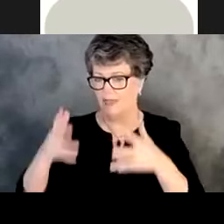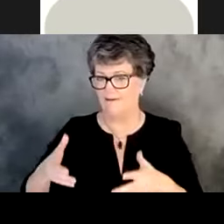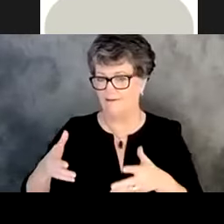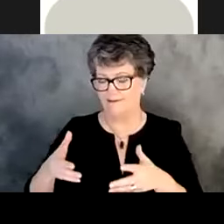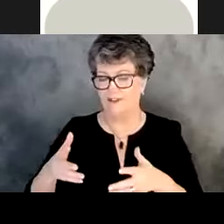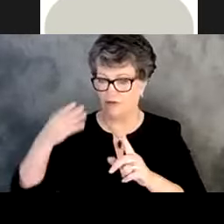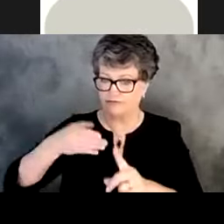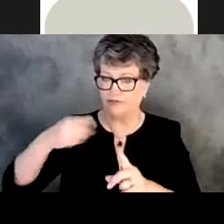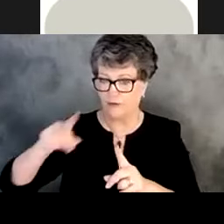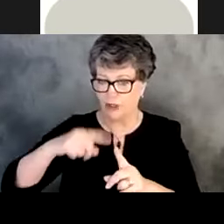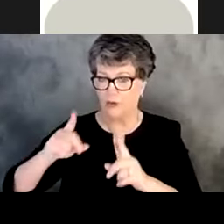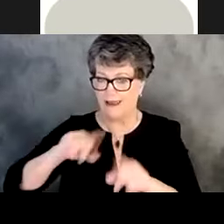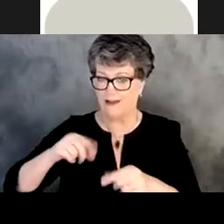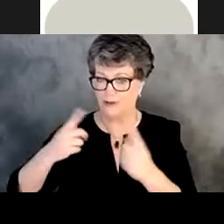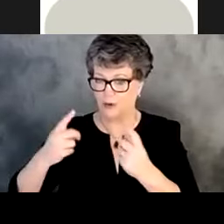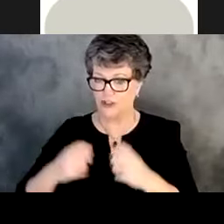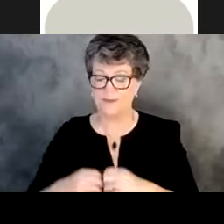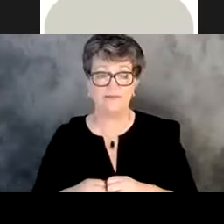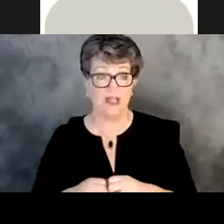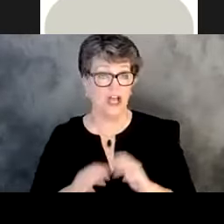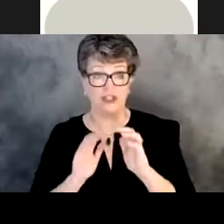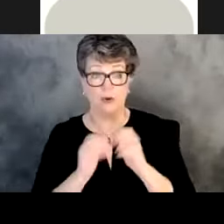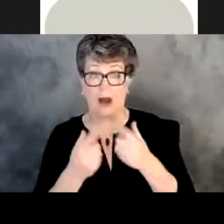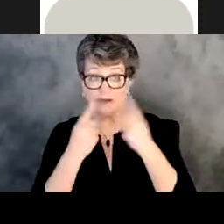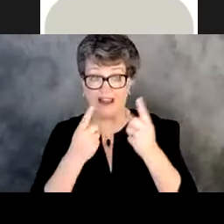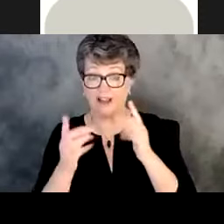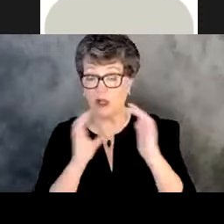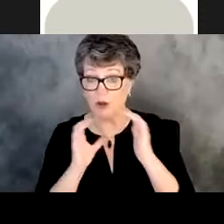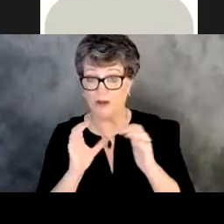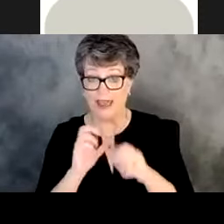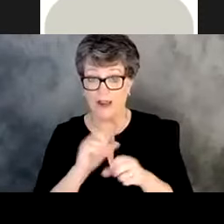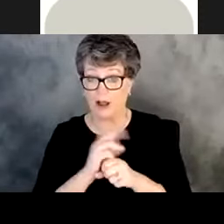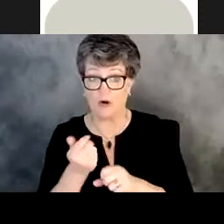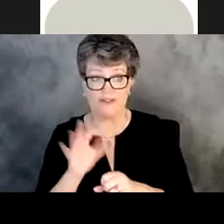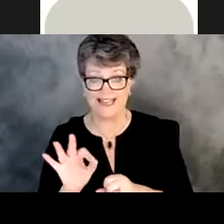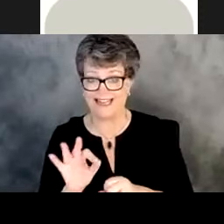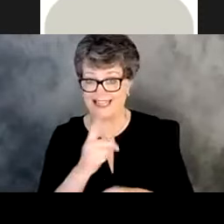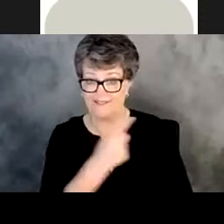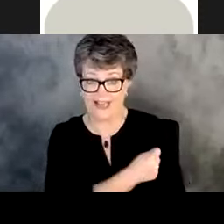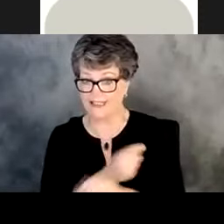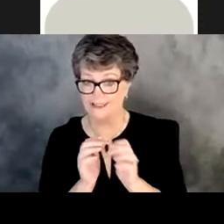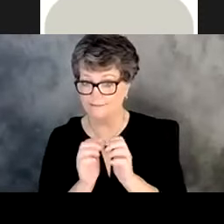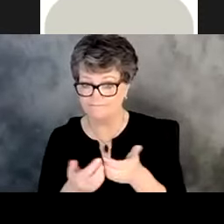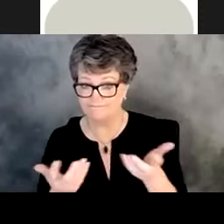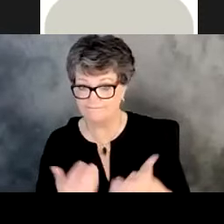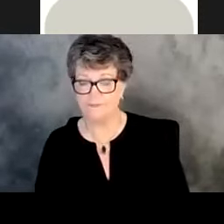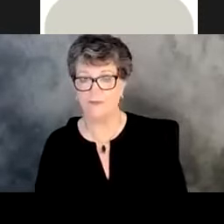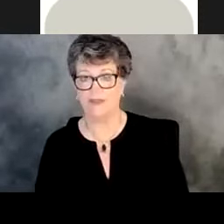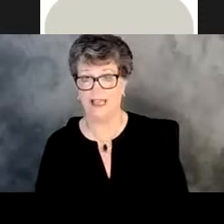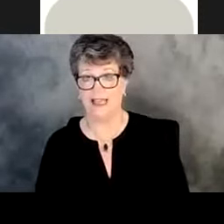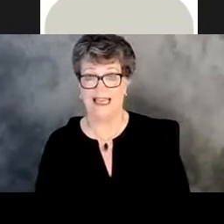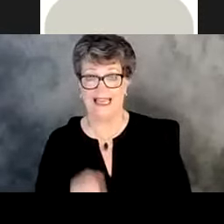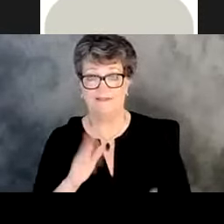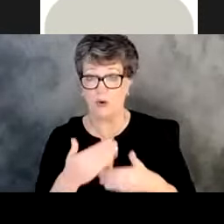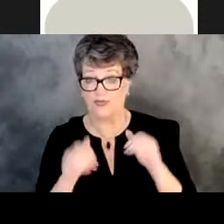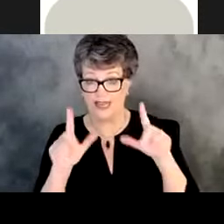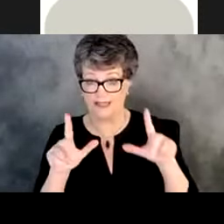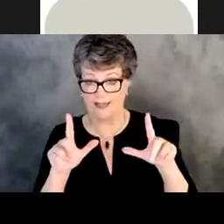for you guys. So, and how to effectively communicate about COVID-19 vaccines. If you go to that next